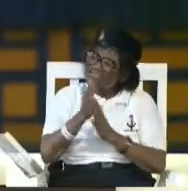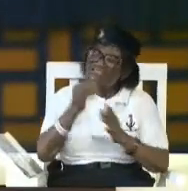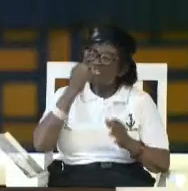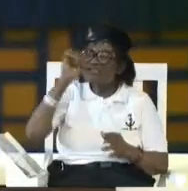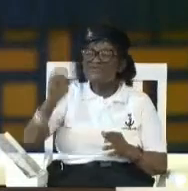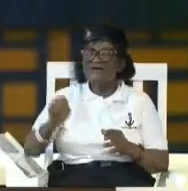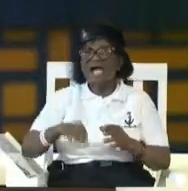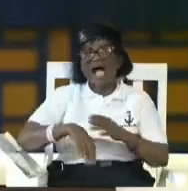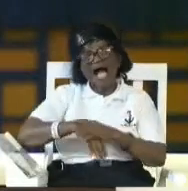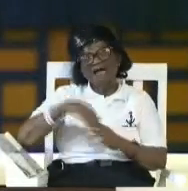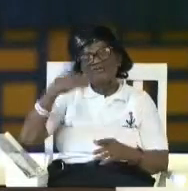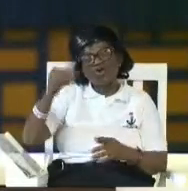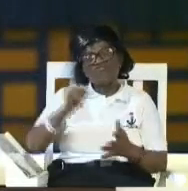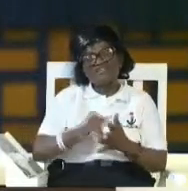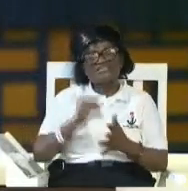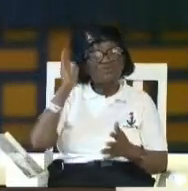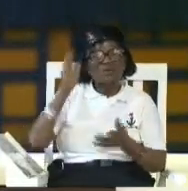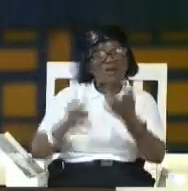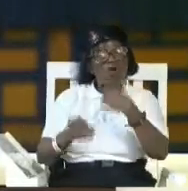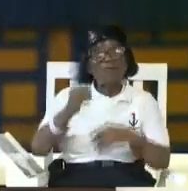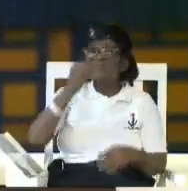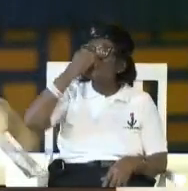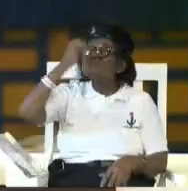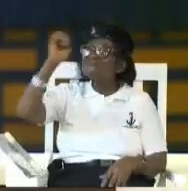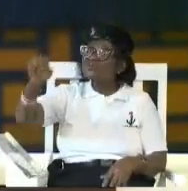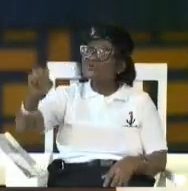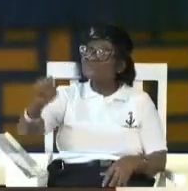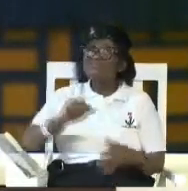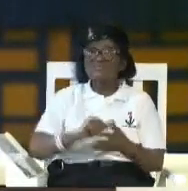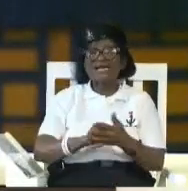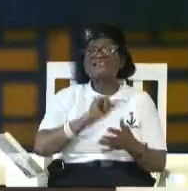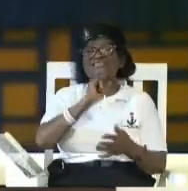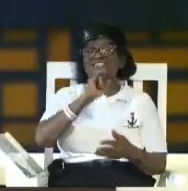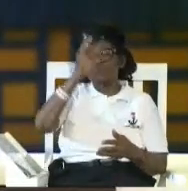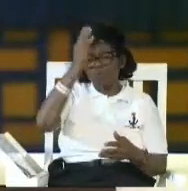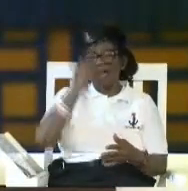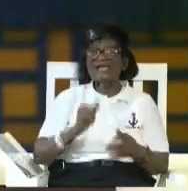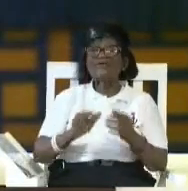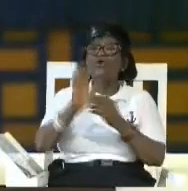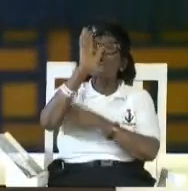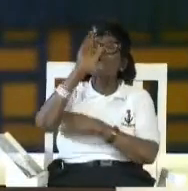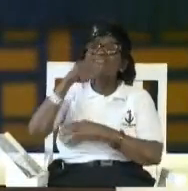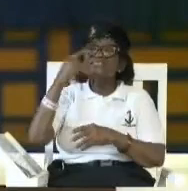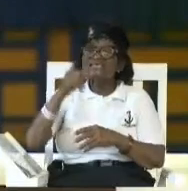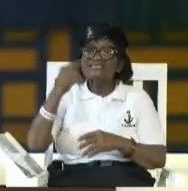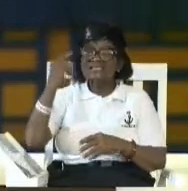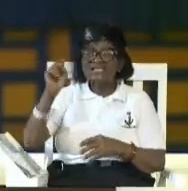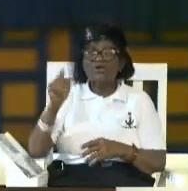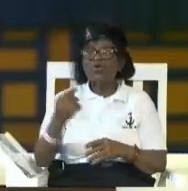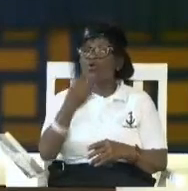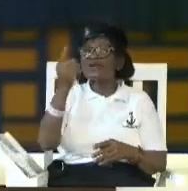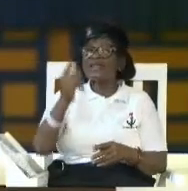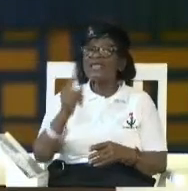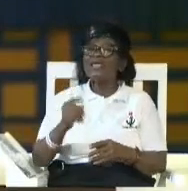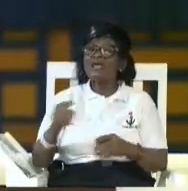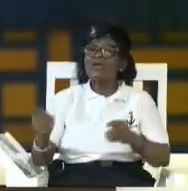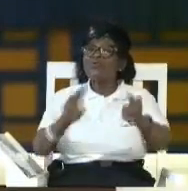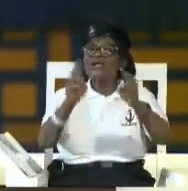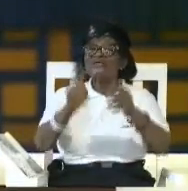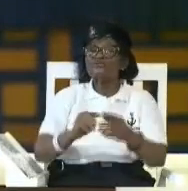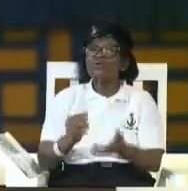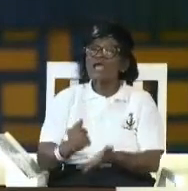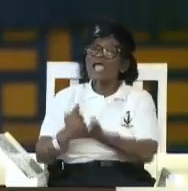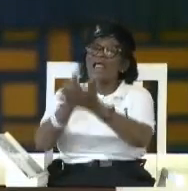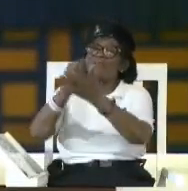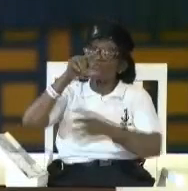evil. That's why God says, the only way to help you is take